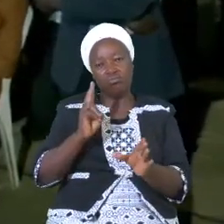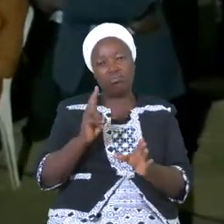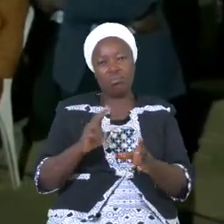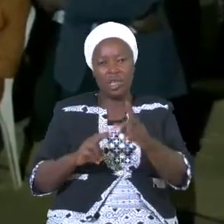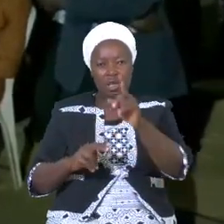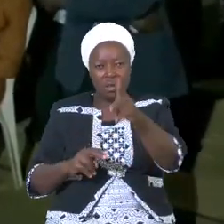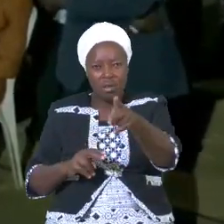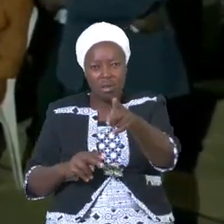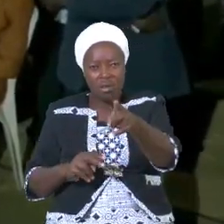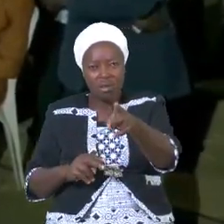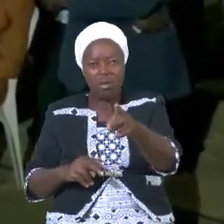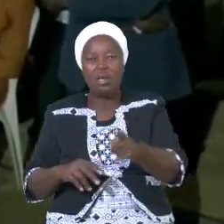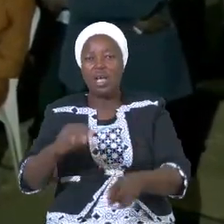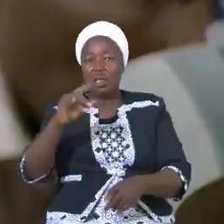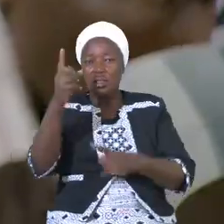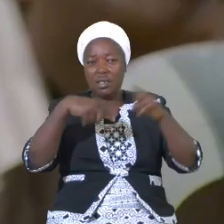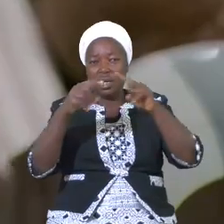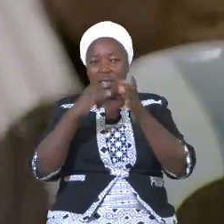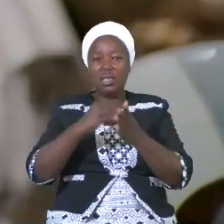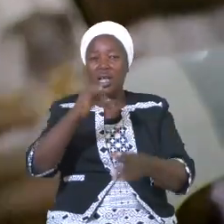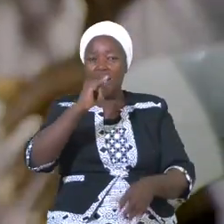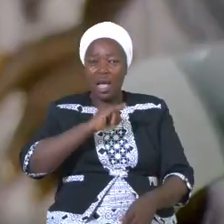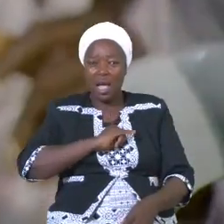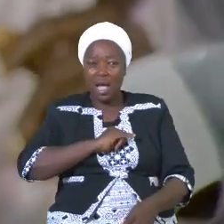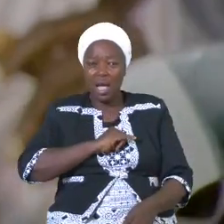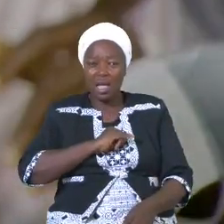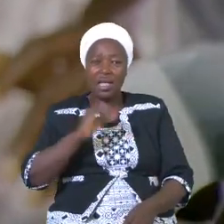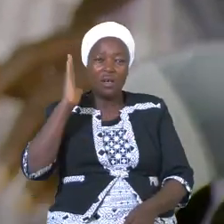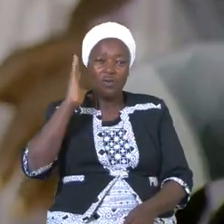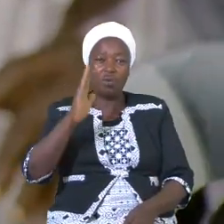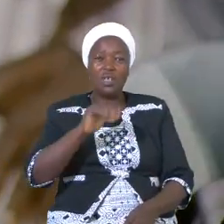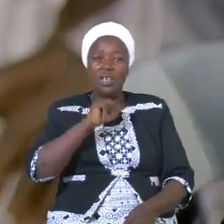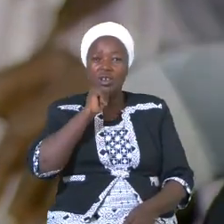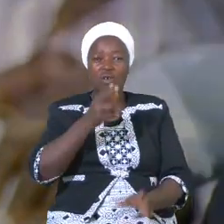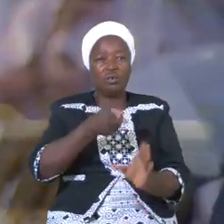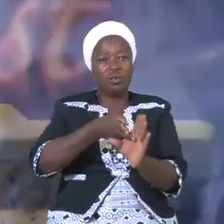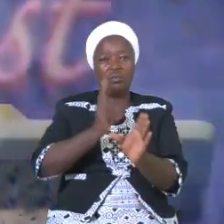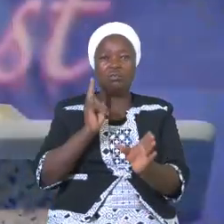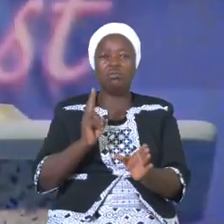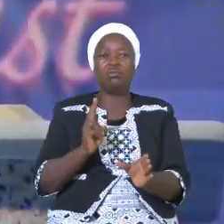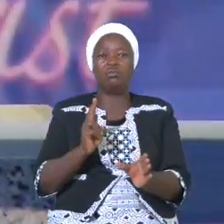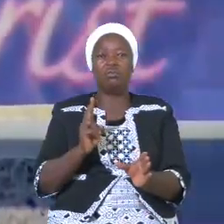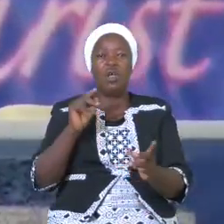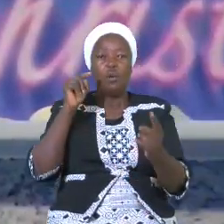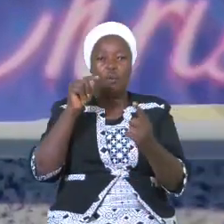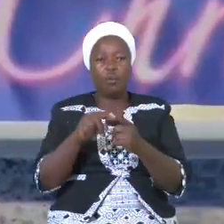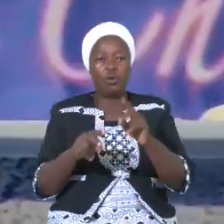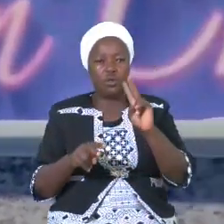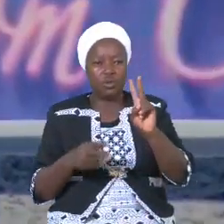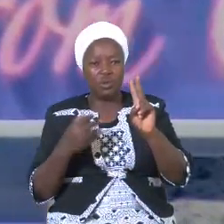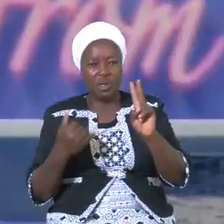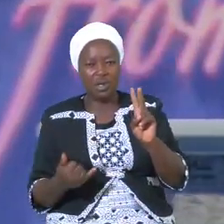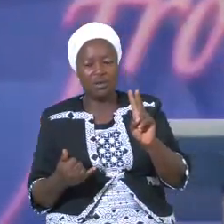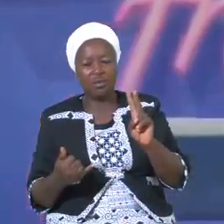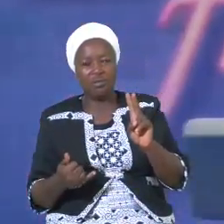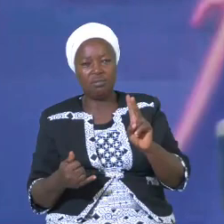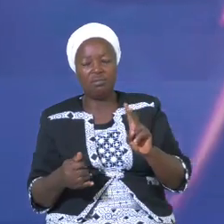i will not be a dropout point number two then continuing